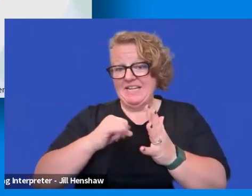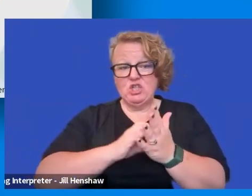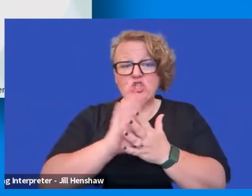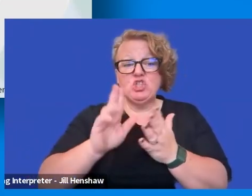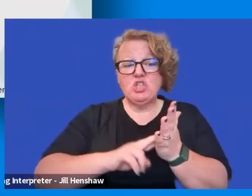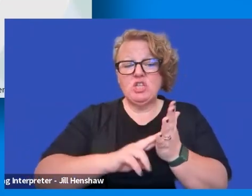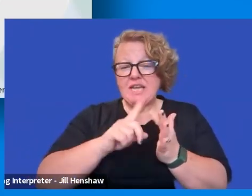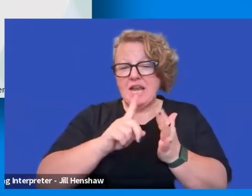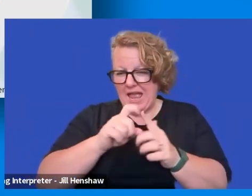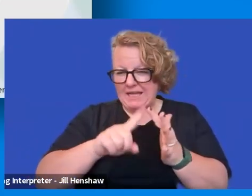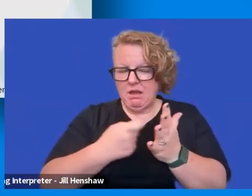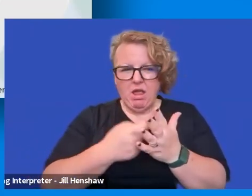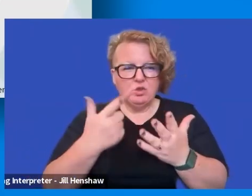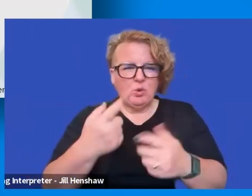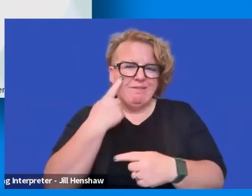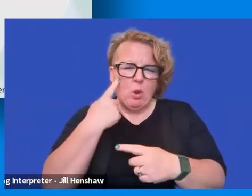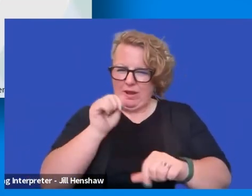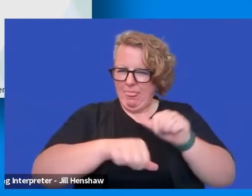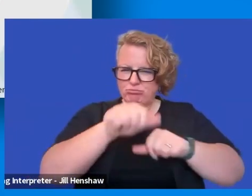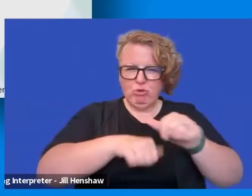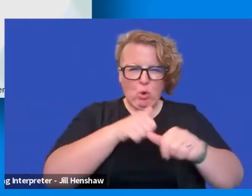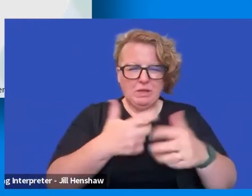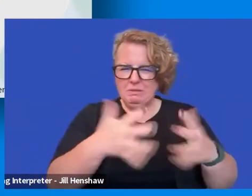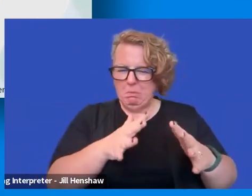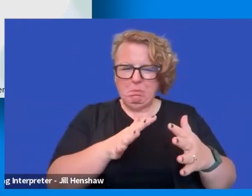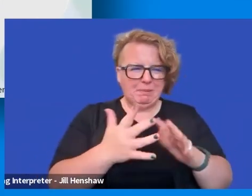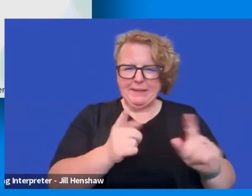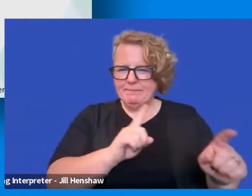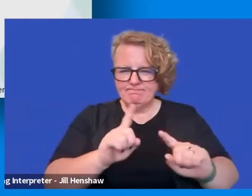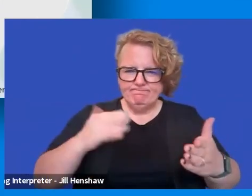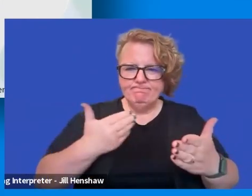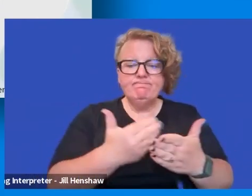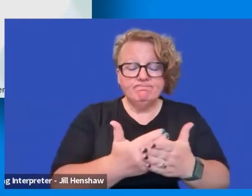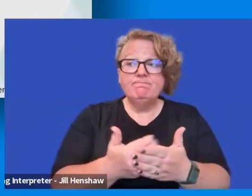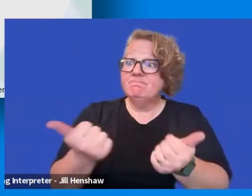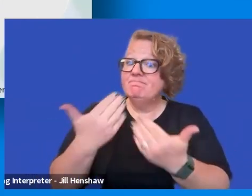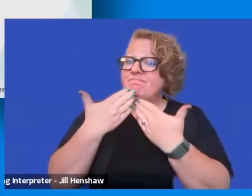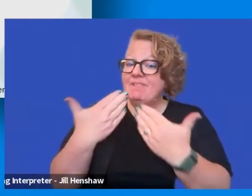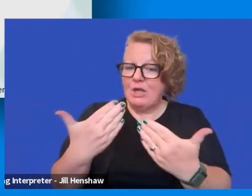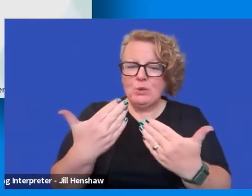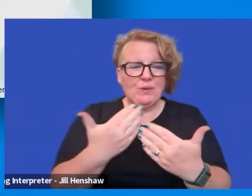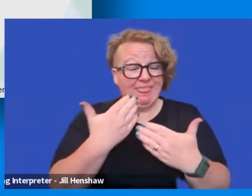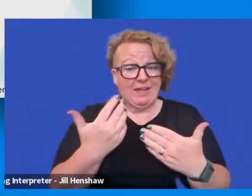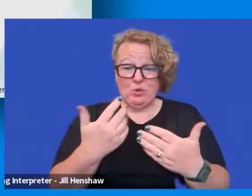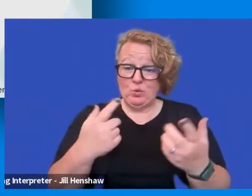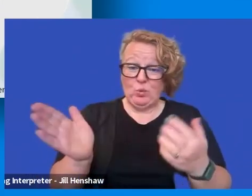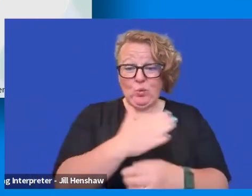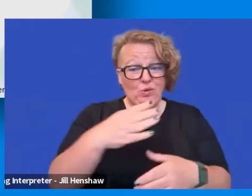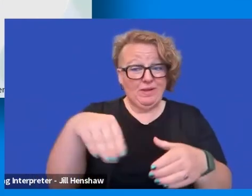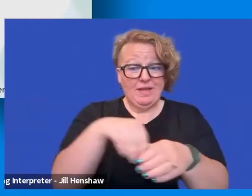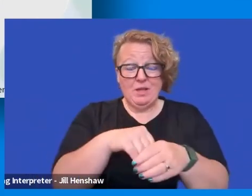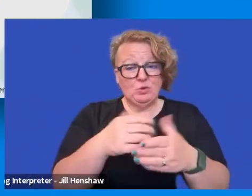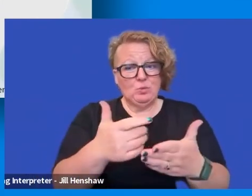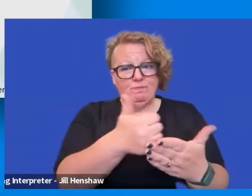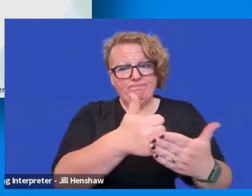some of the material that we'll cover. Steffi. Thank you, Robert. Also, thank you to all of the participants who helped